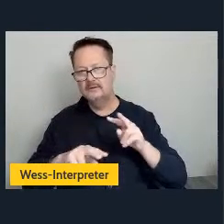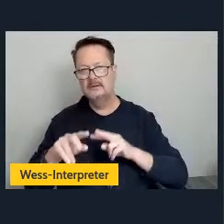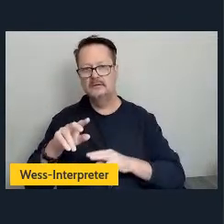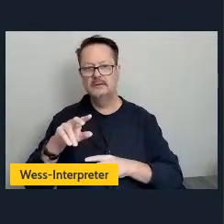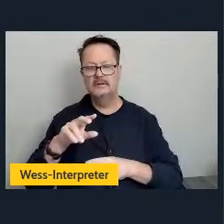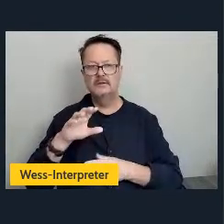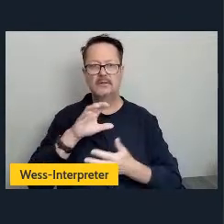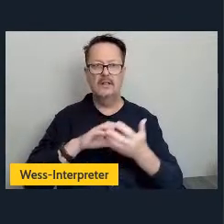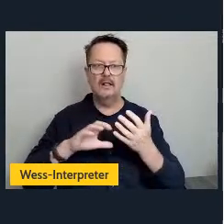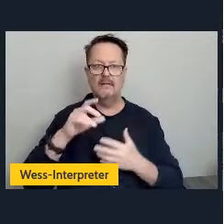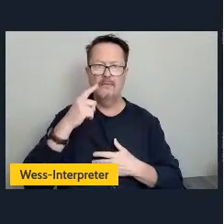log for them.